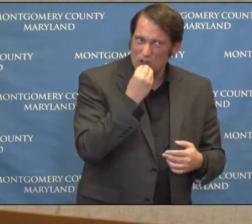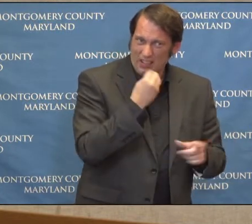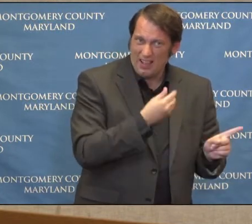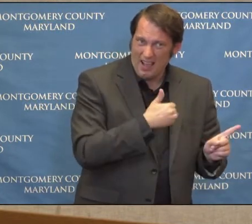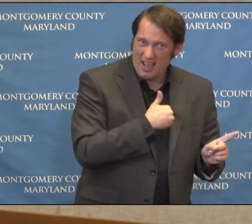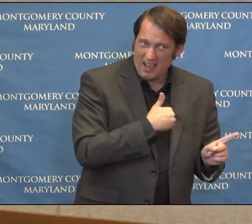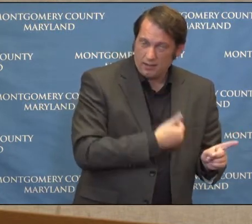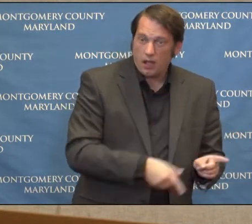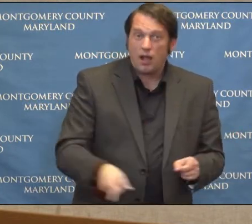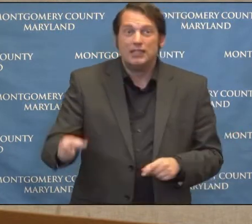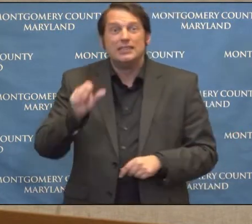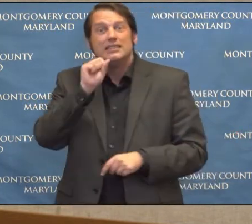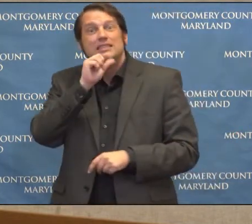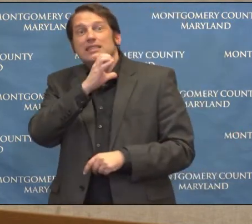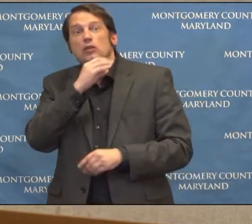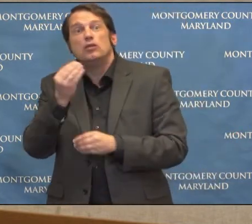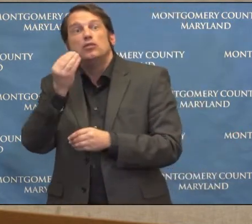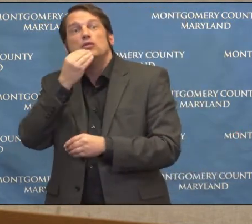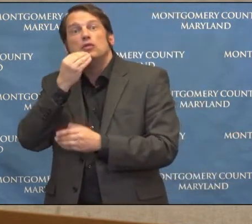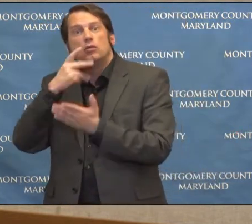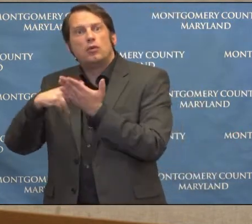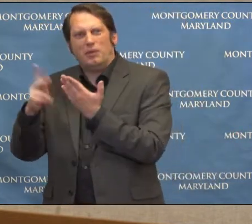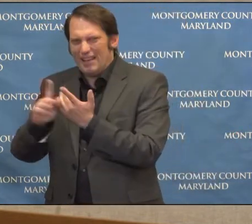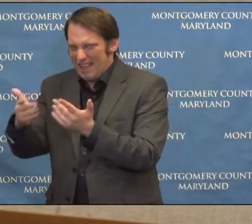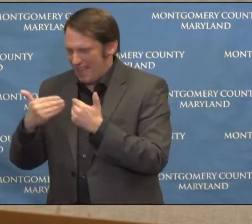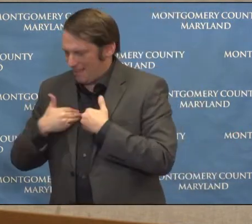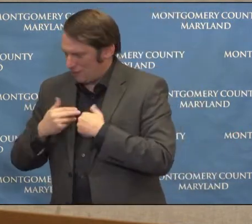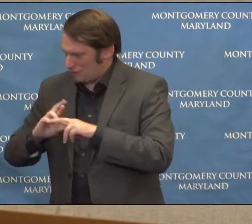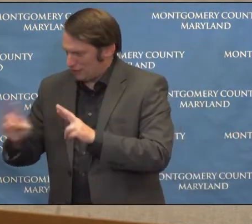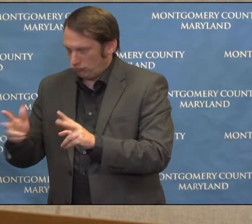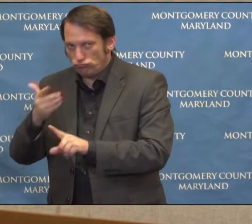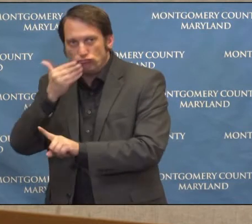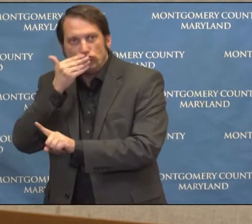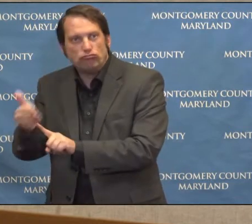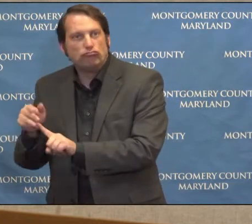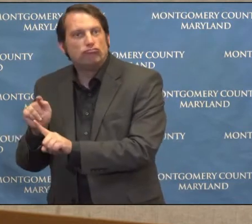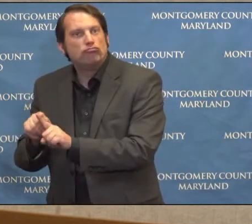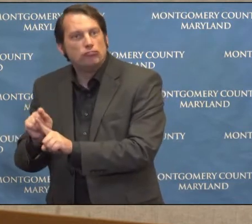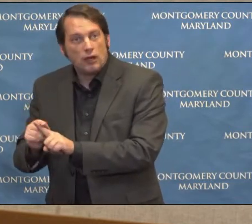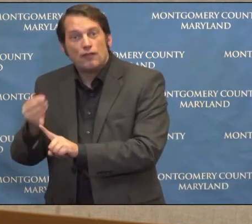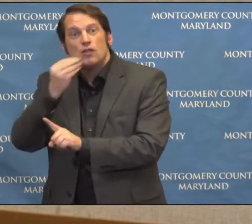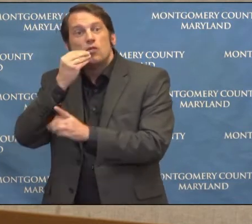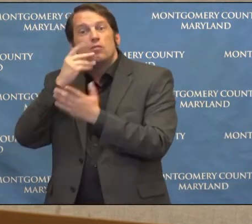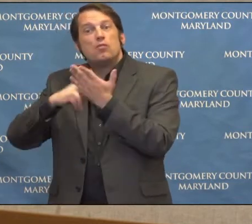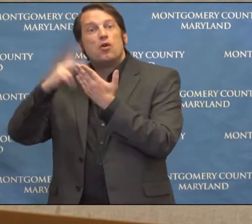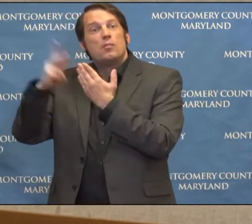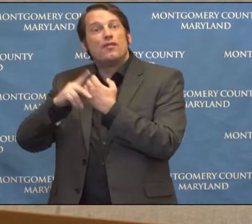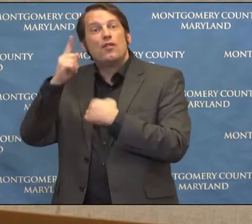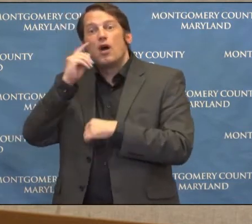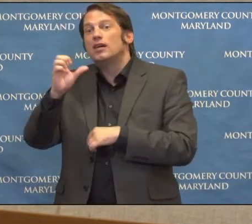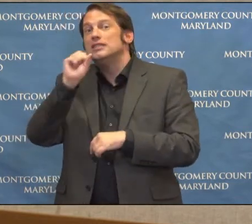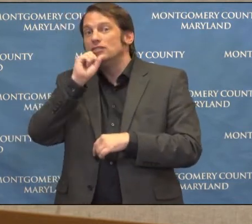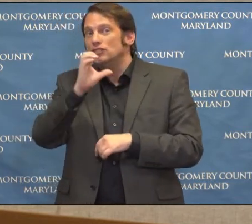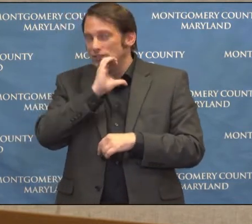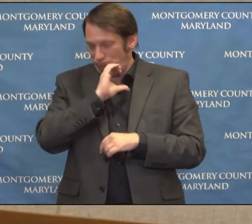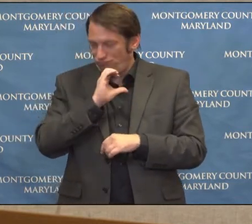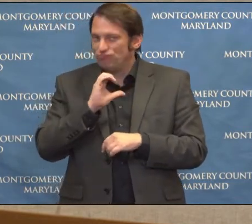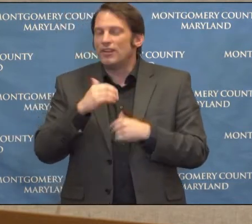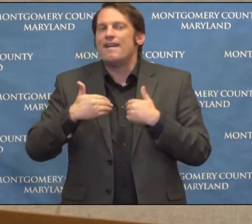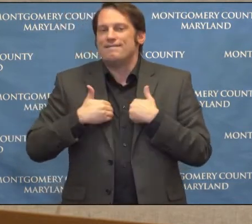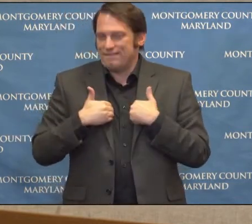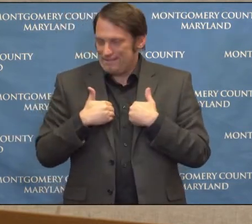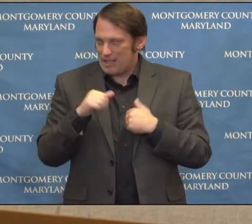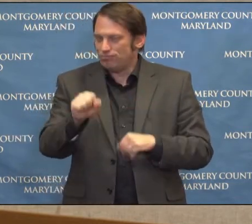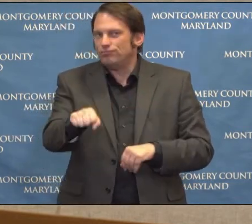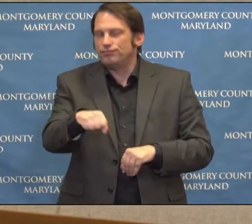doing a fantastic job as well of administering a meal program for seniors. So previously there had been a senior congregate meal program